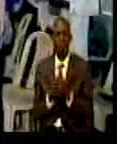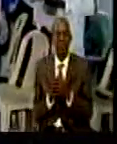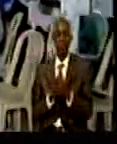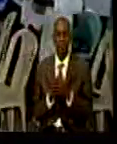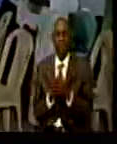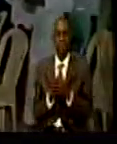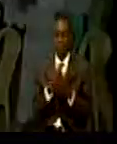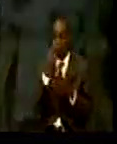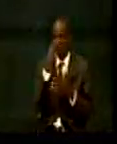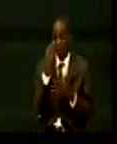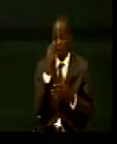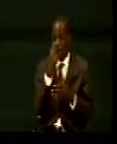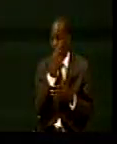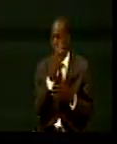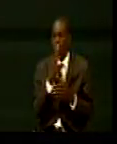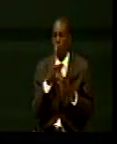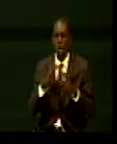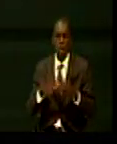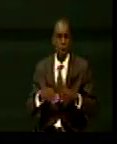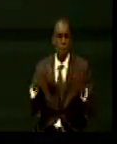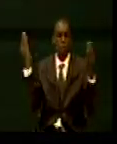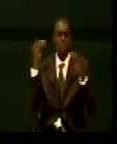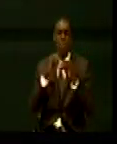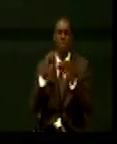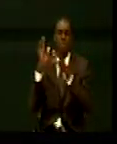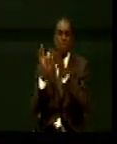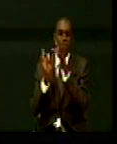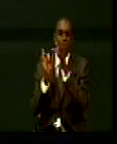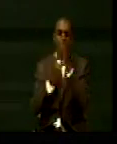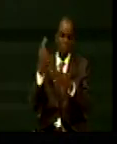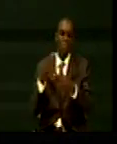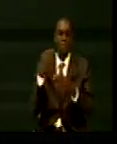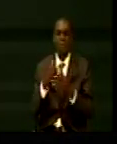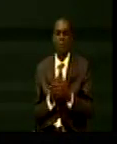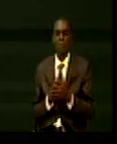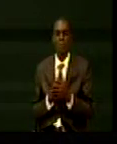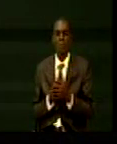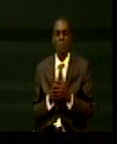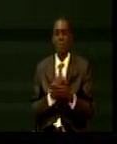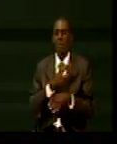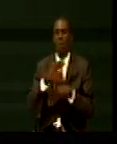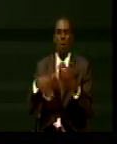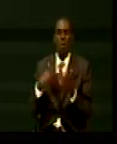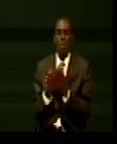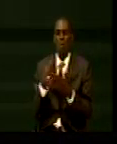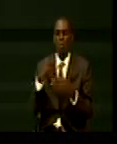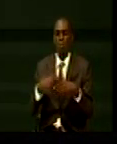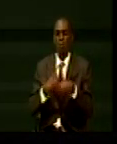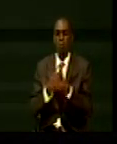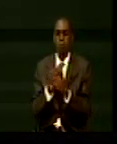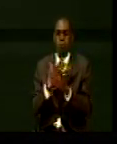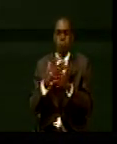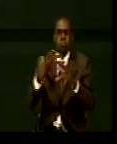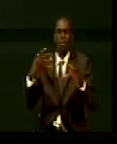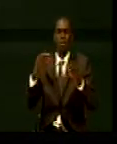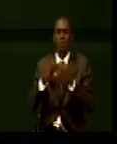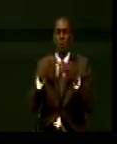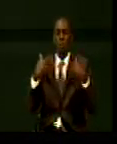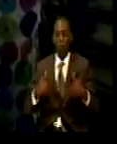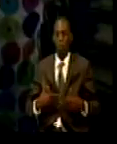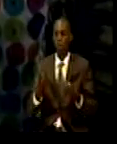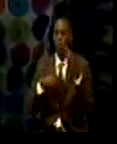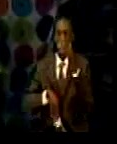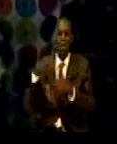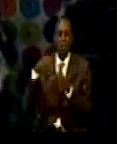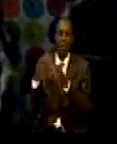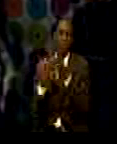eyes be opened in Jesus' name. All the swellings in your body come out in Jesus'